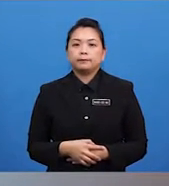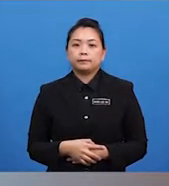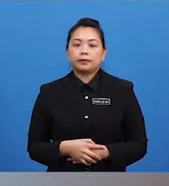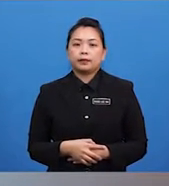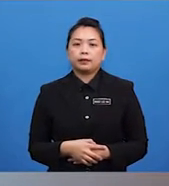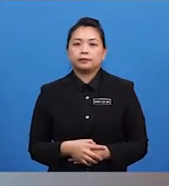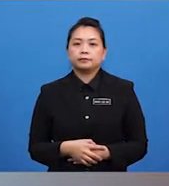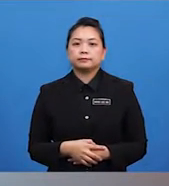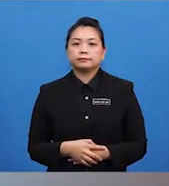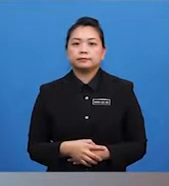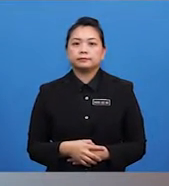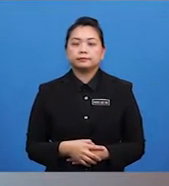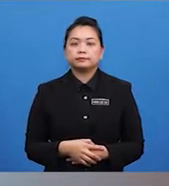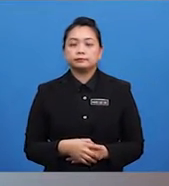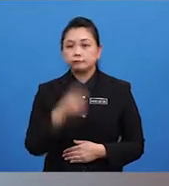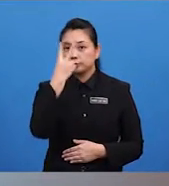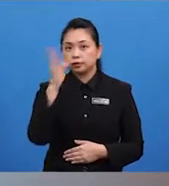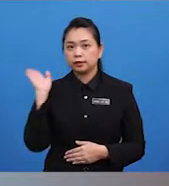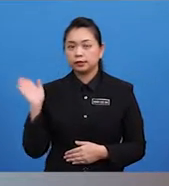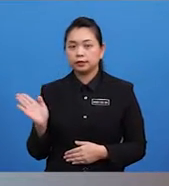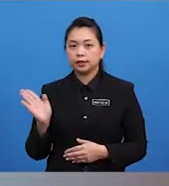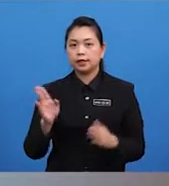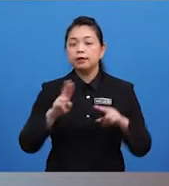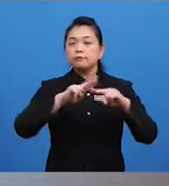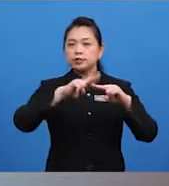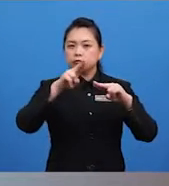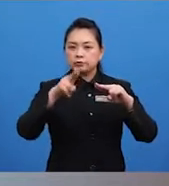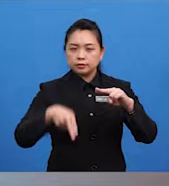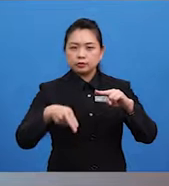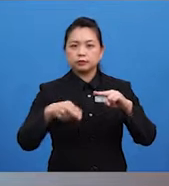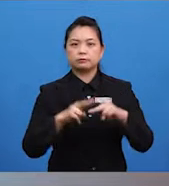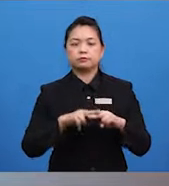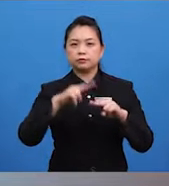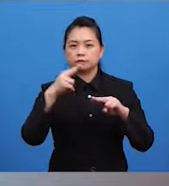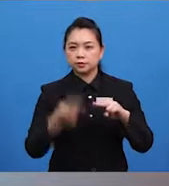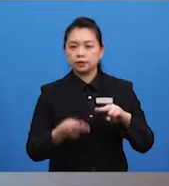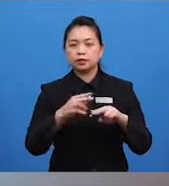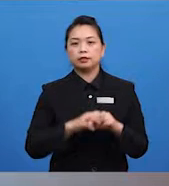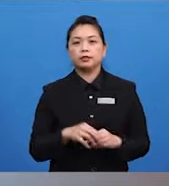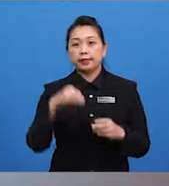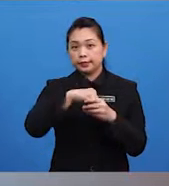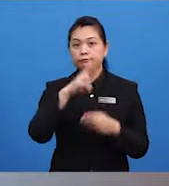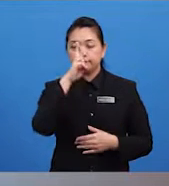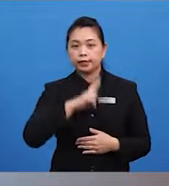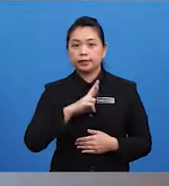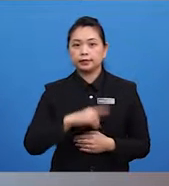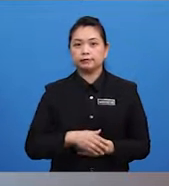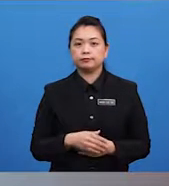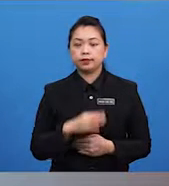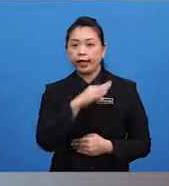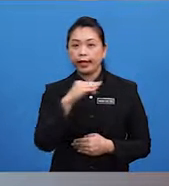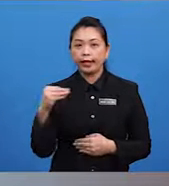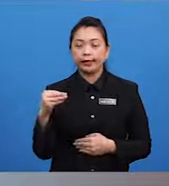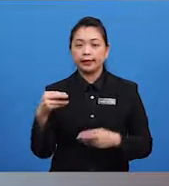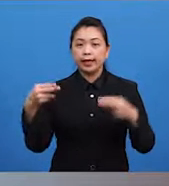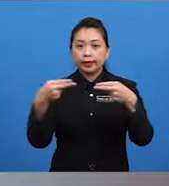Take note of the sentence, reducing the carbon intensity of energy in red, and